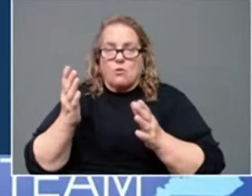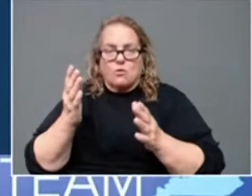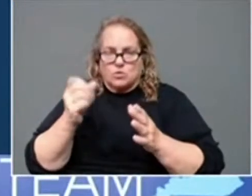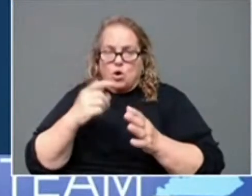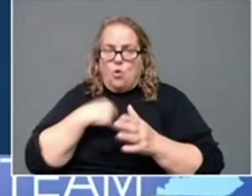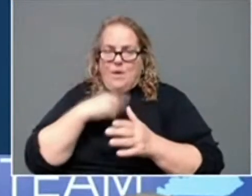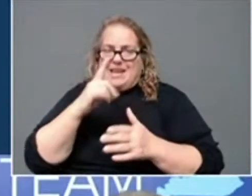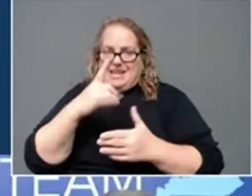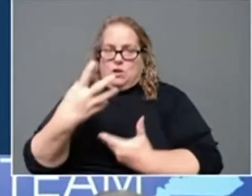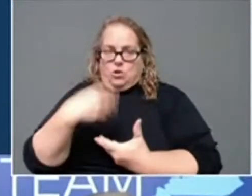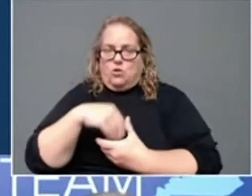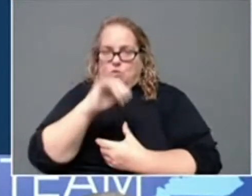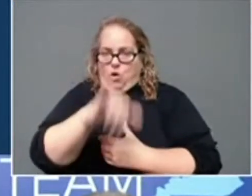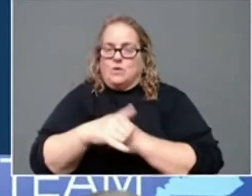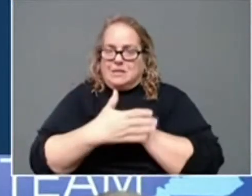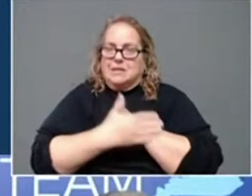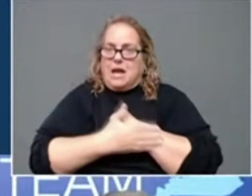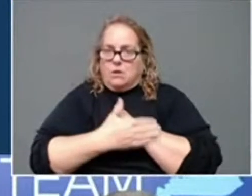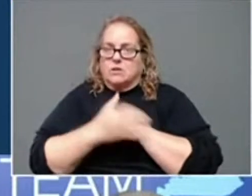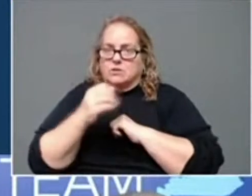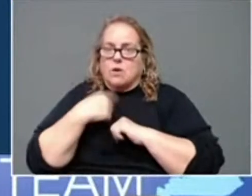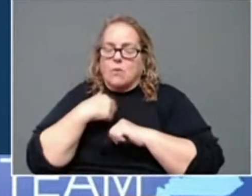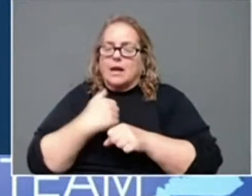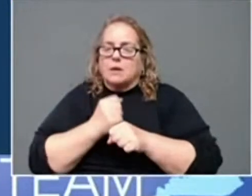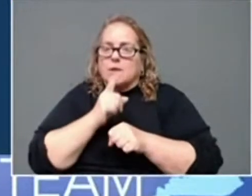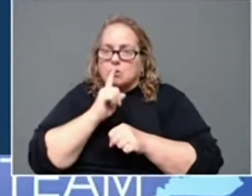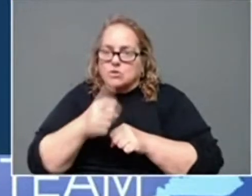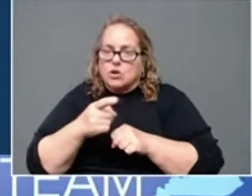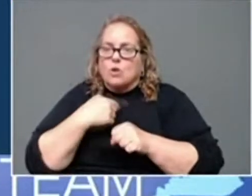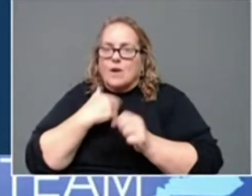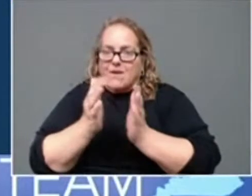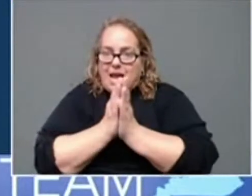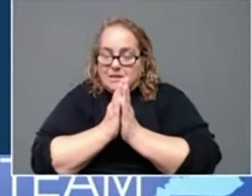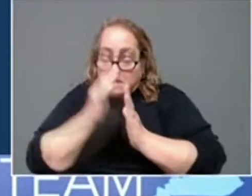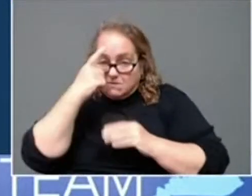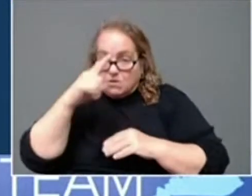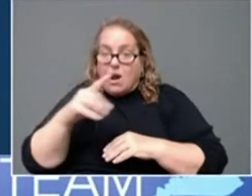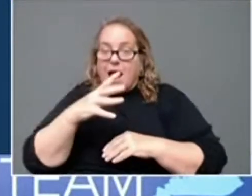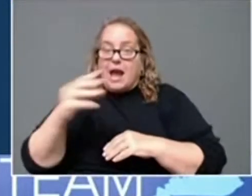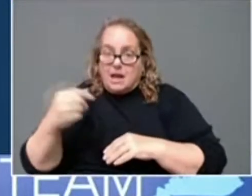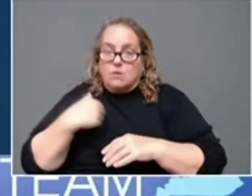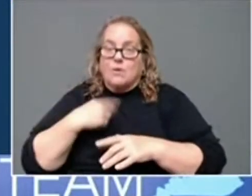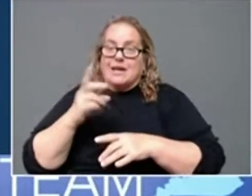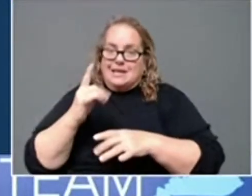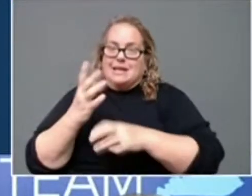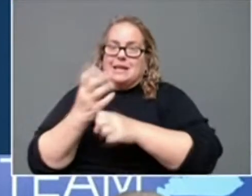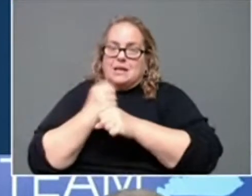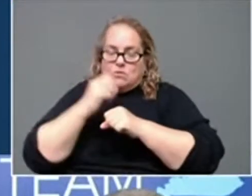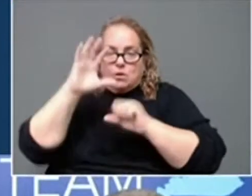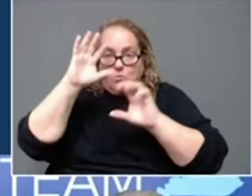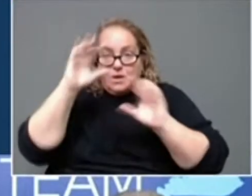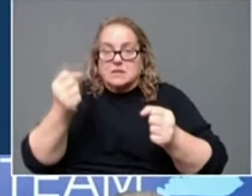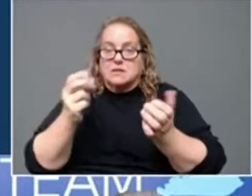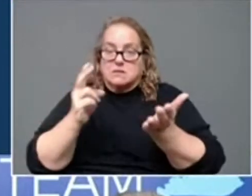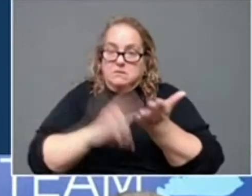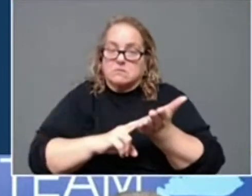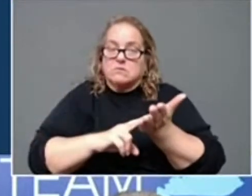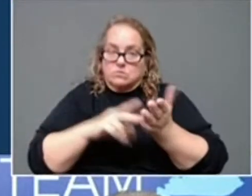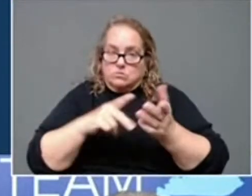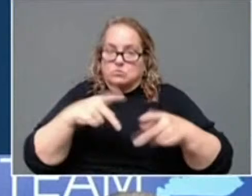of those counties. So we asked for and received a presidential declaration, as the governor